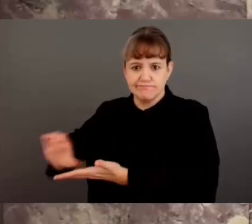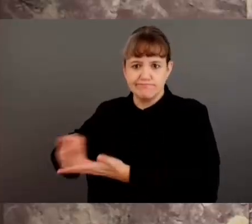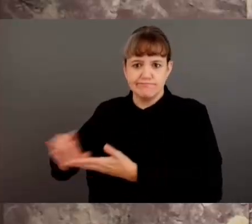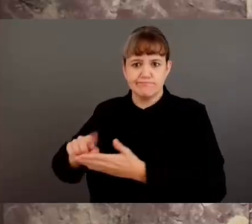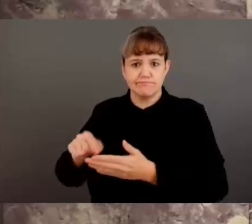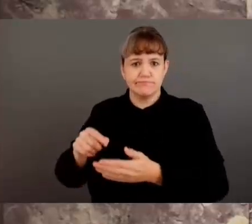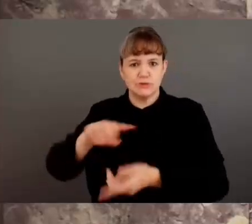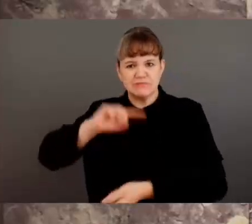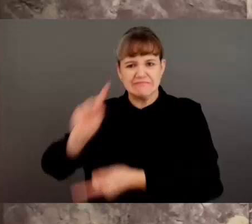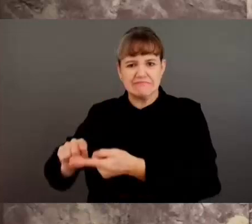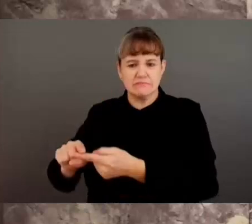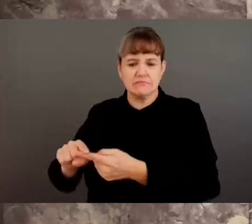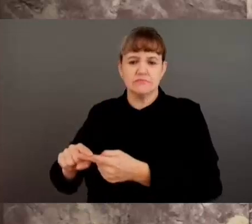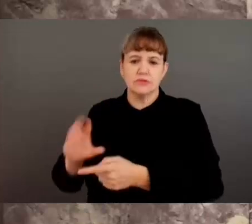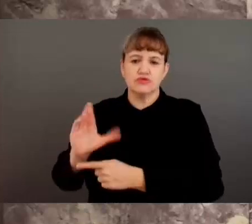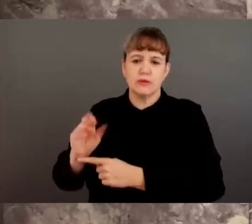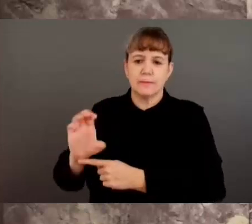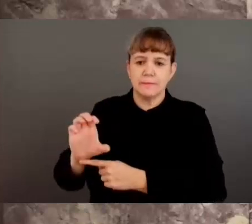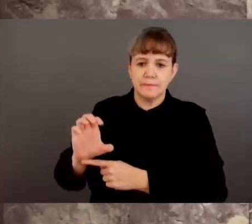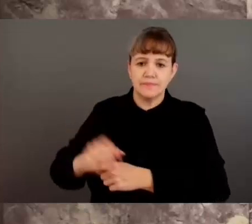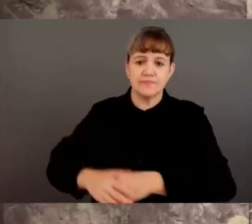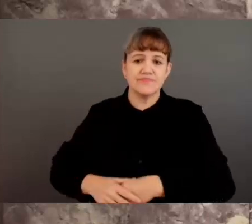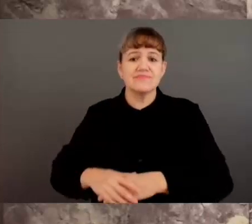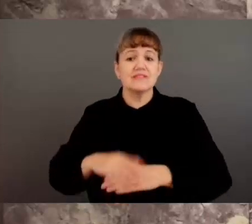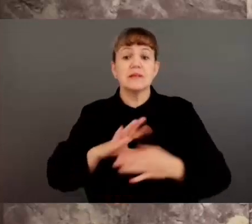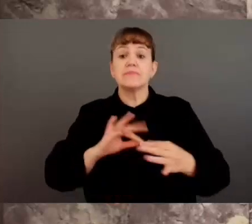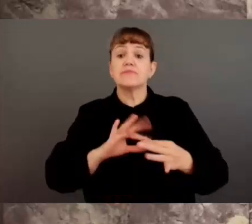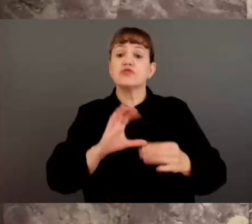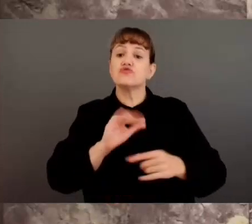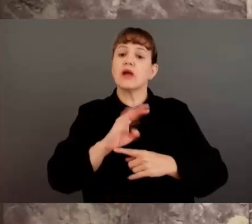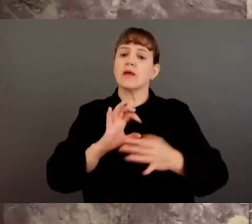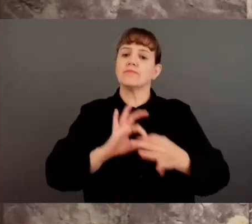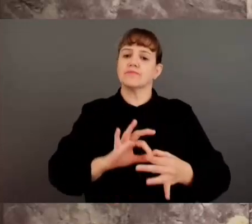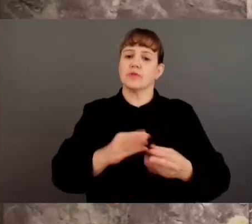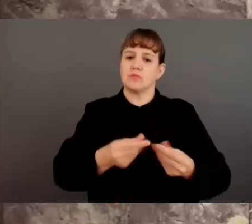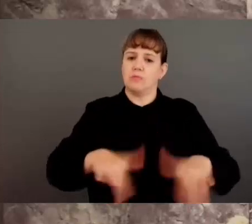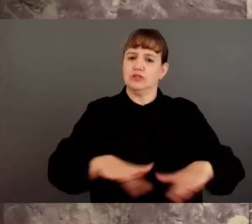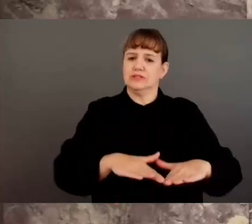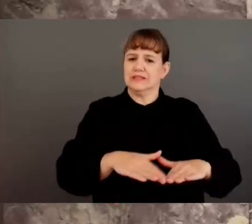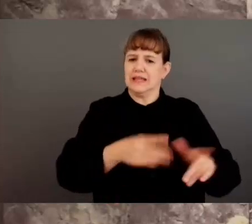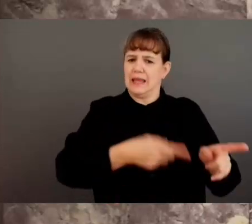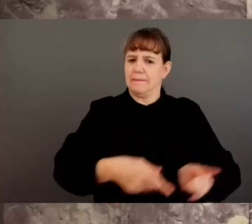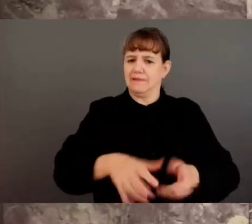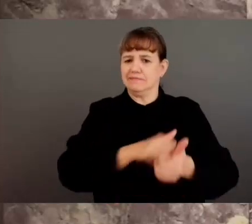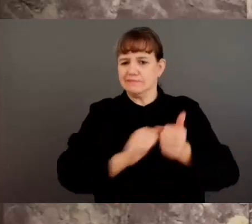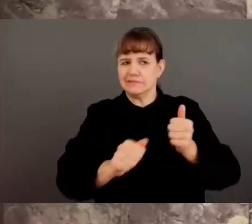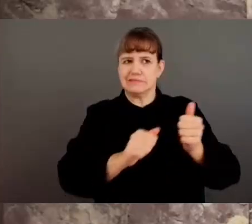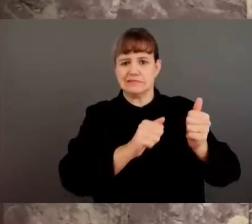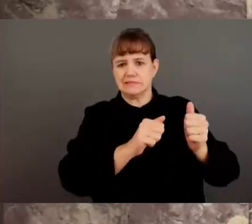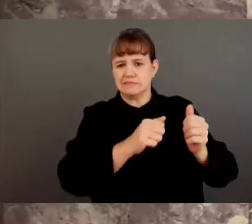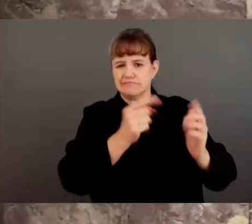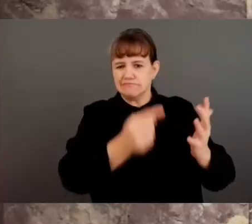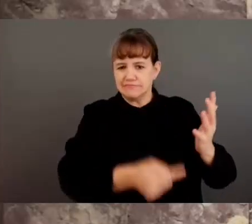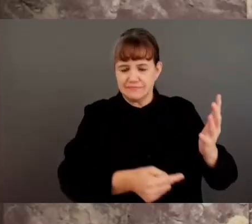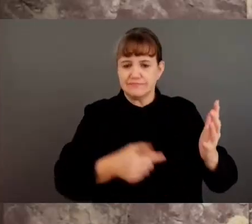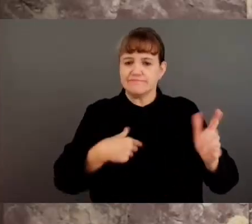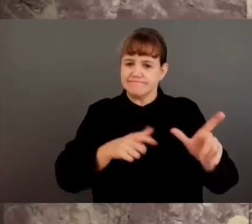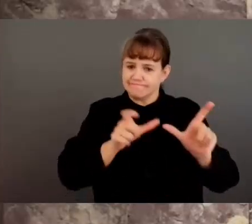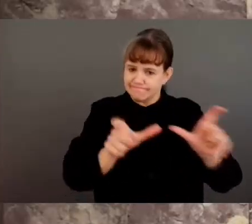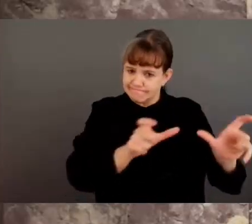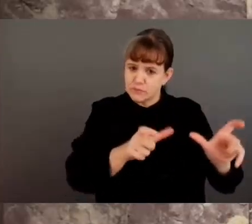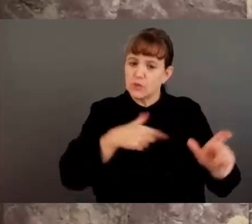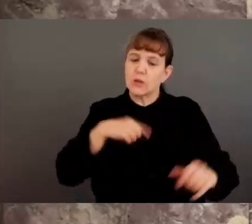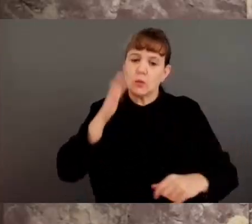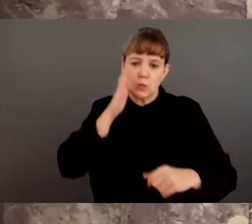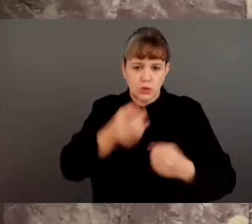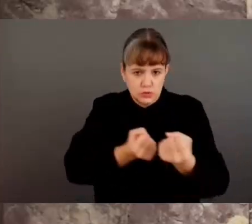members speak to. We will continue to do this work, supporting law enforcement to keep our communities